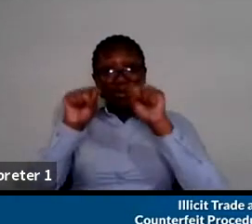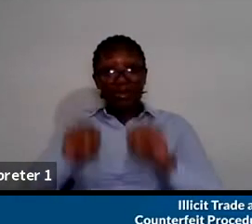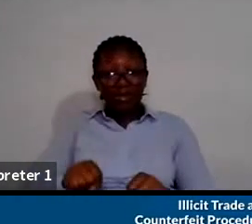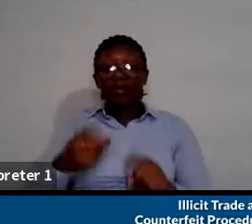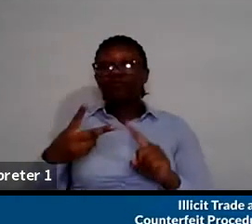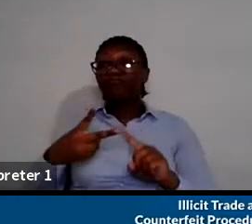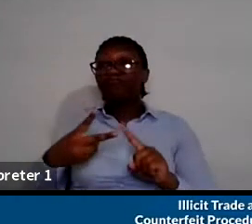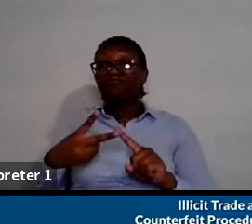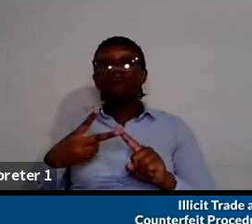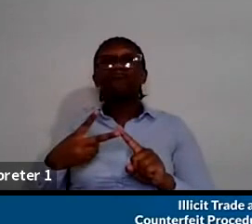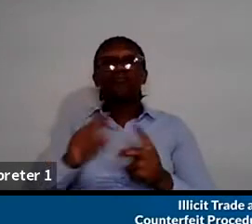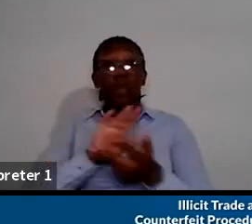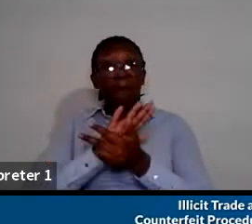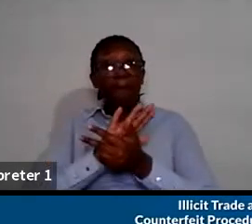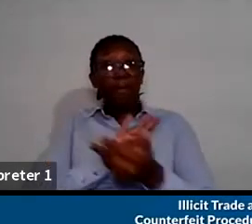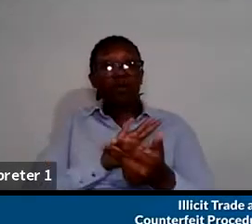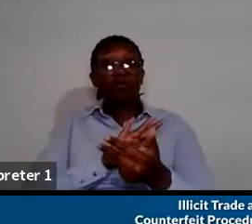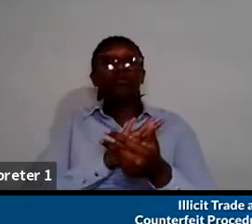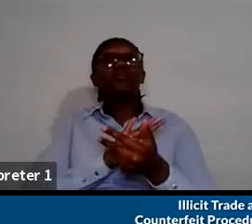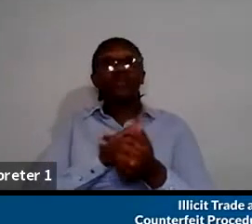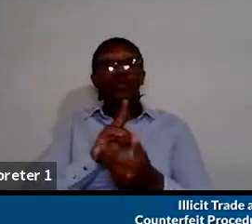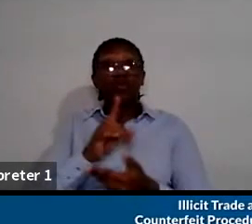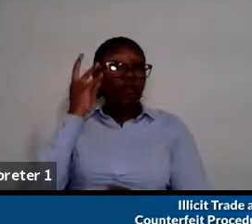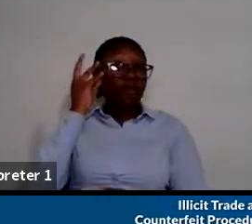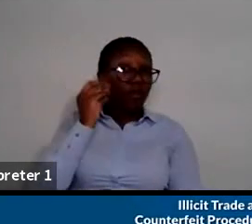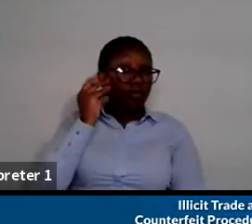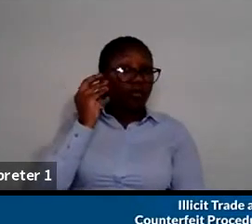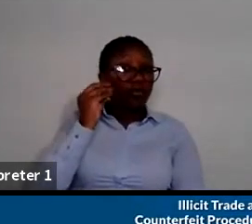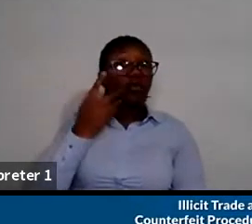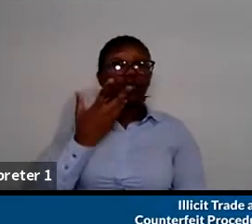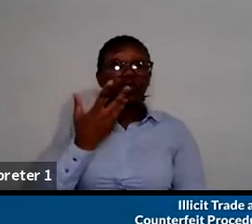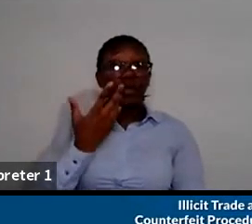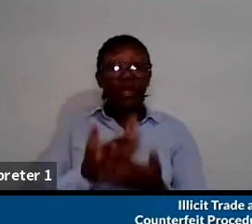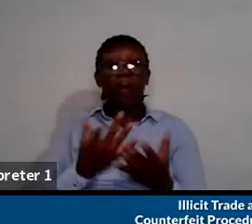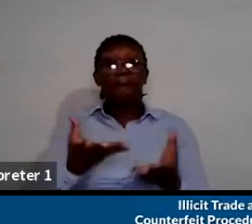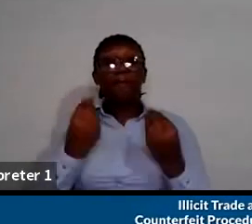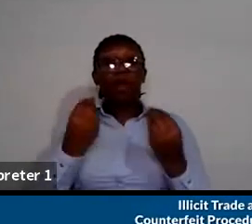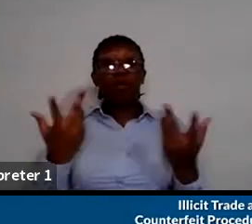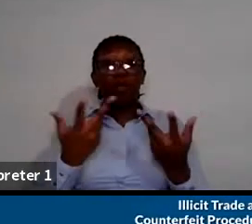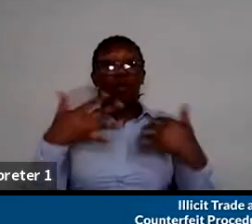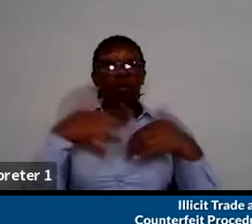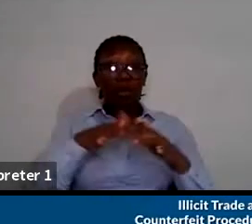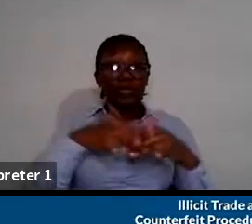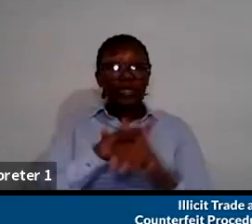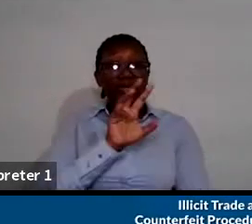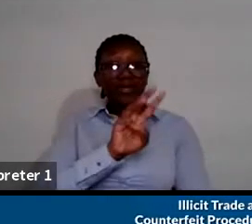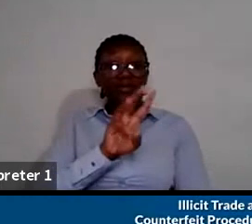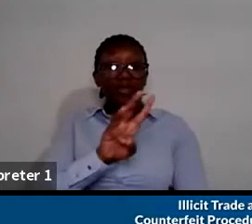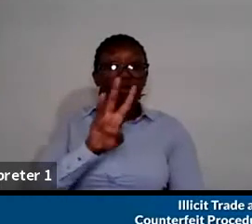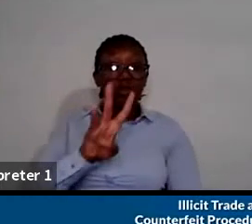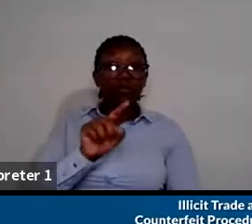accreditation. The information for you to register, you can find it on the website under